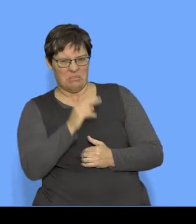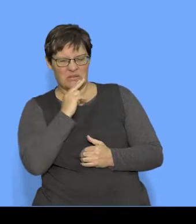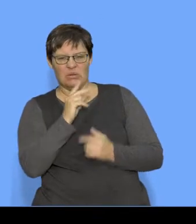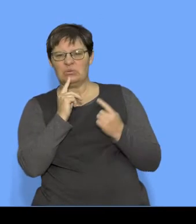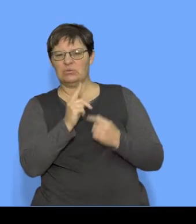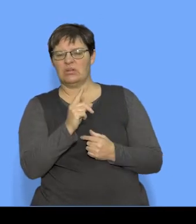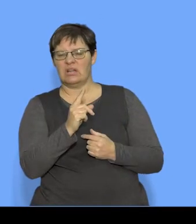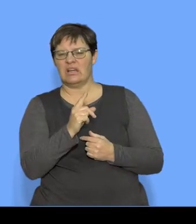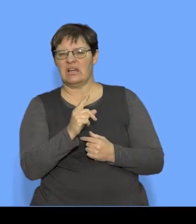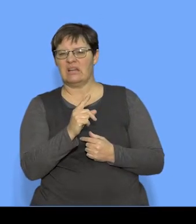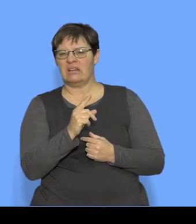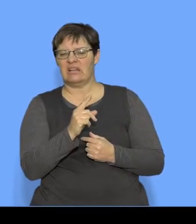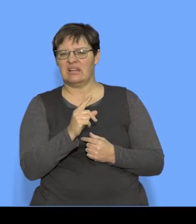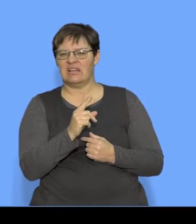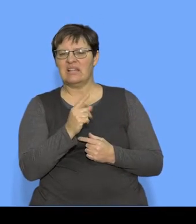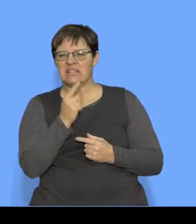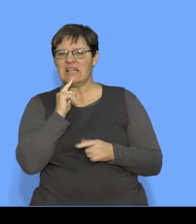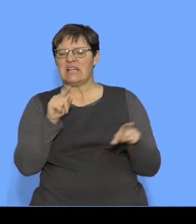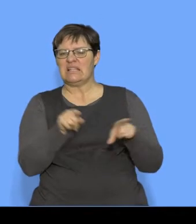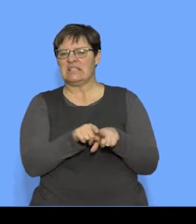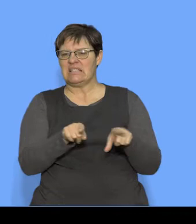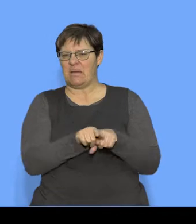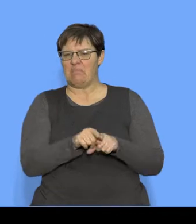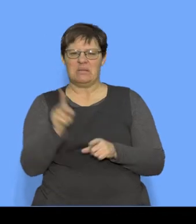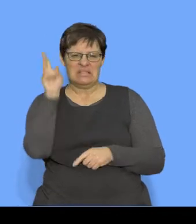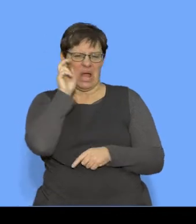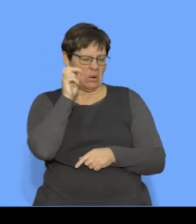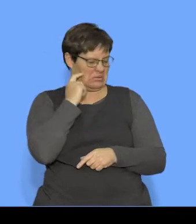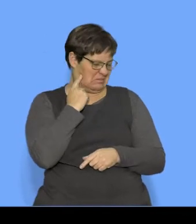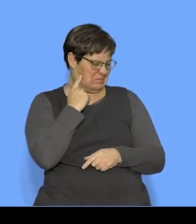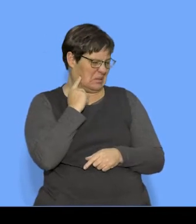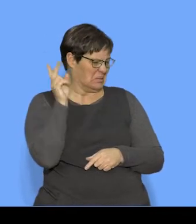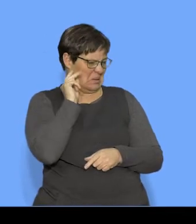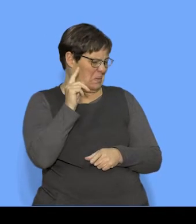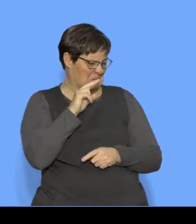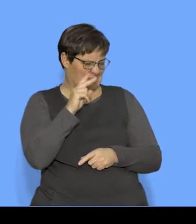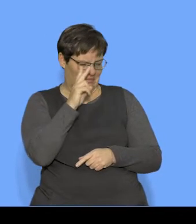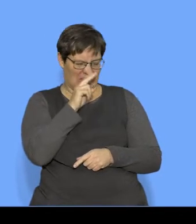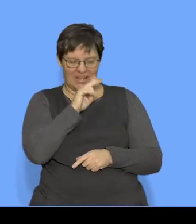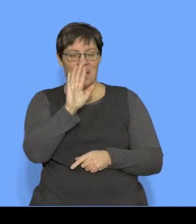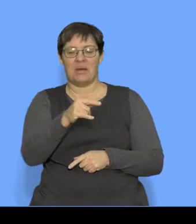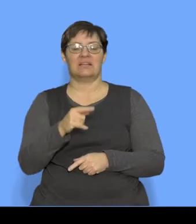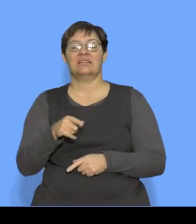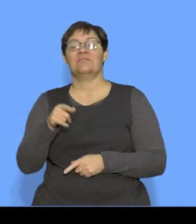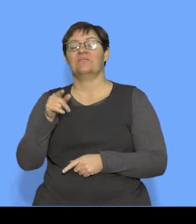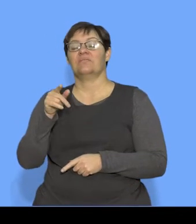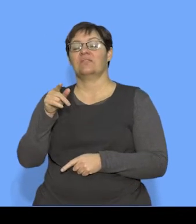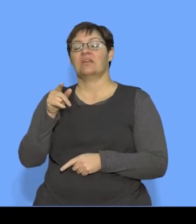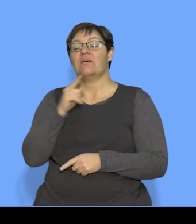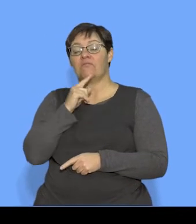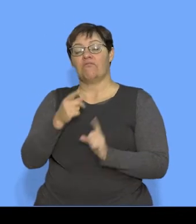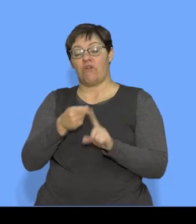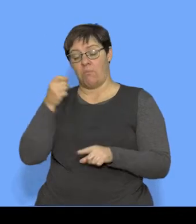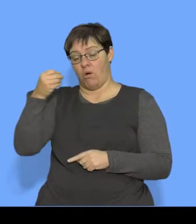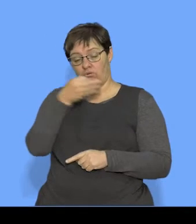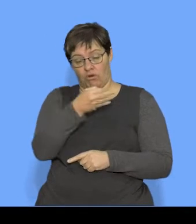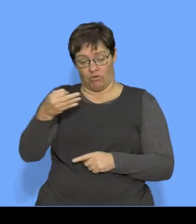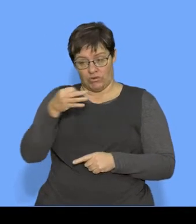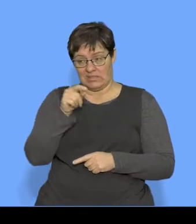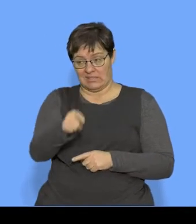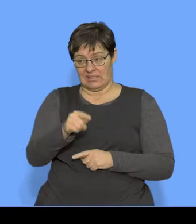now it's like two letters that kind of they have the same sound. Anyway, so this, my reason will be from